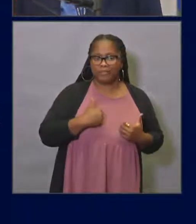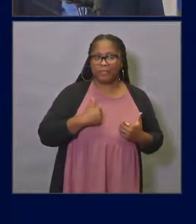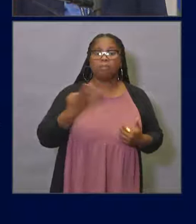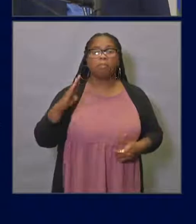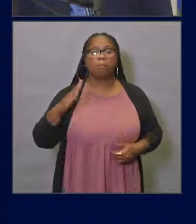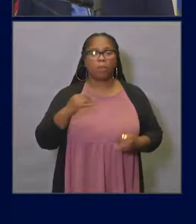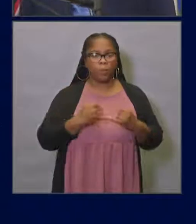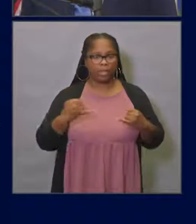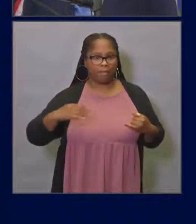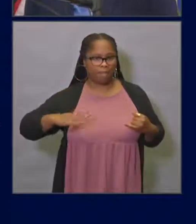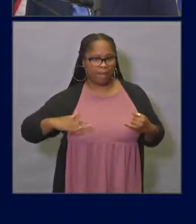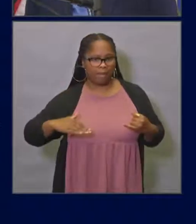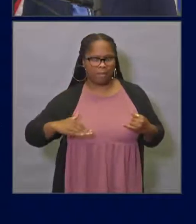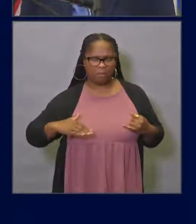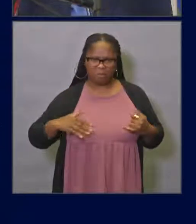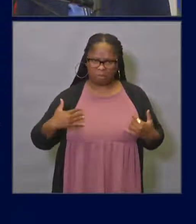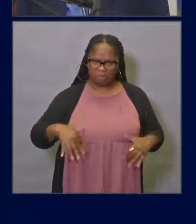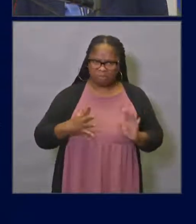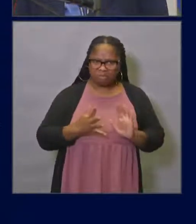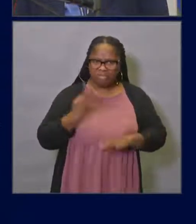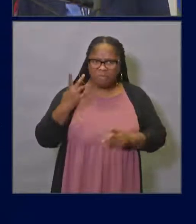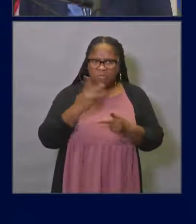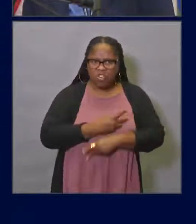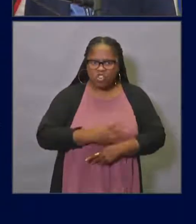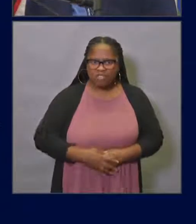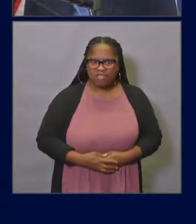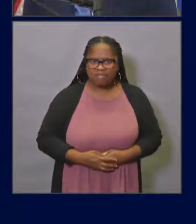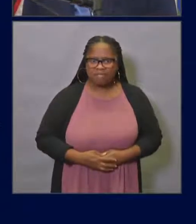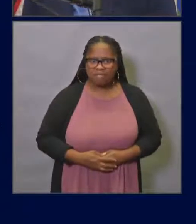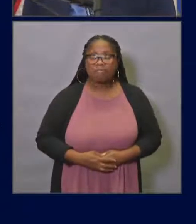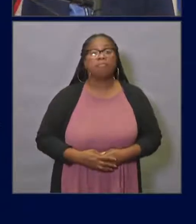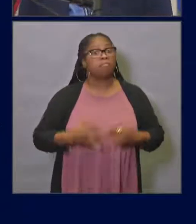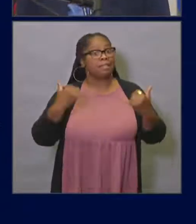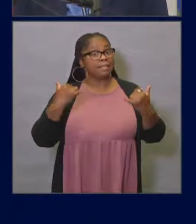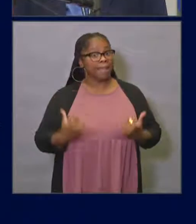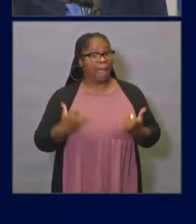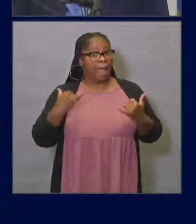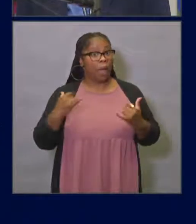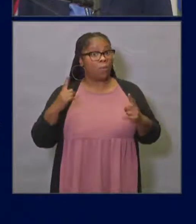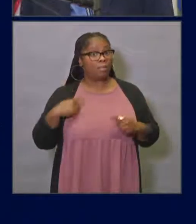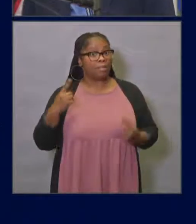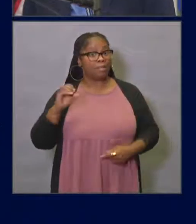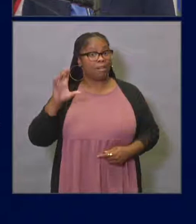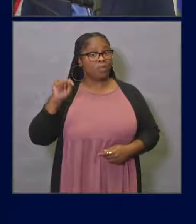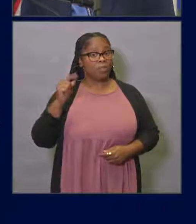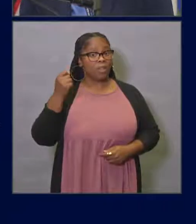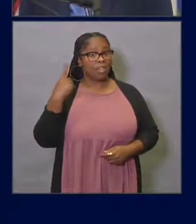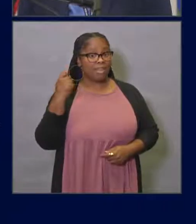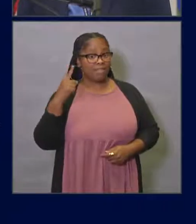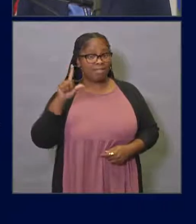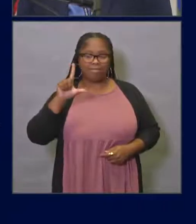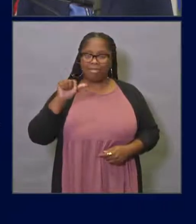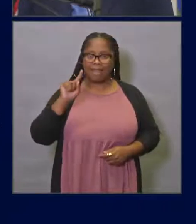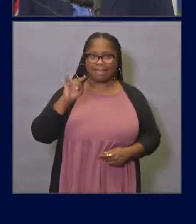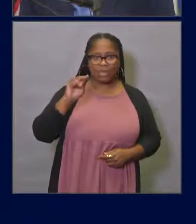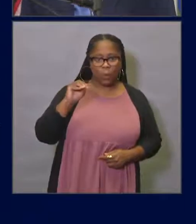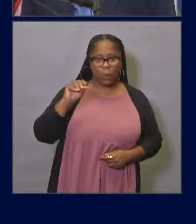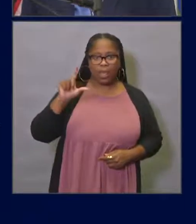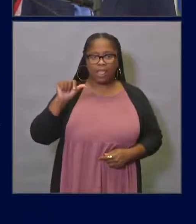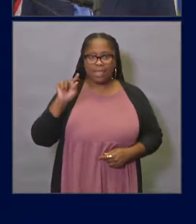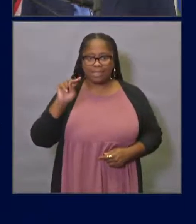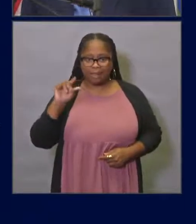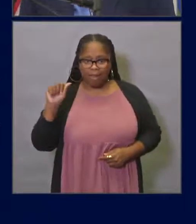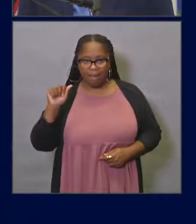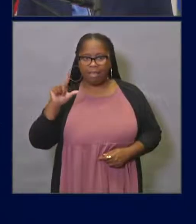line. As of October 11th, the case rate amongst Latinos, Latinas, Latinx residents, while as you